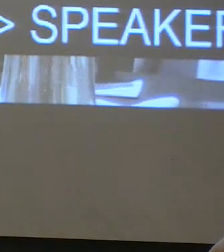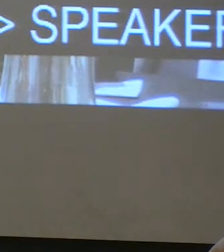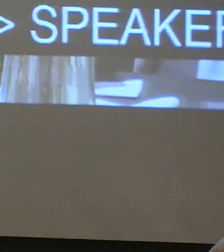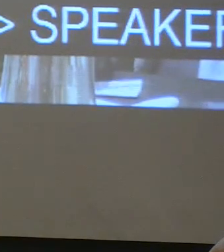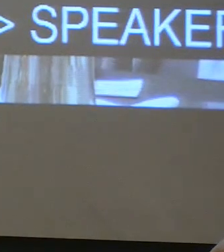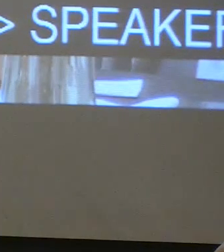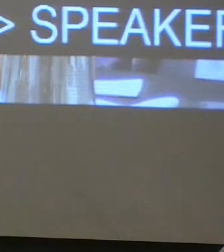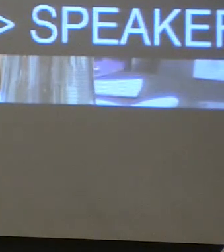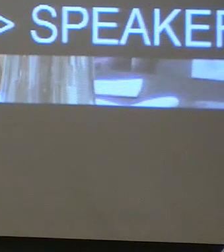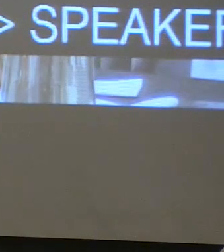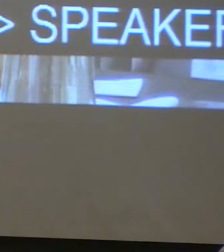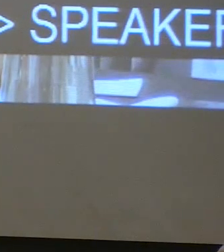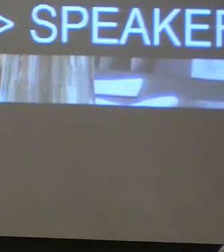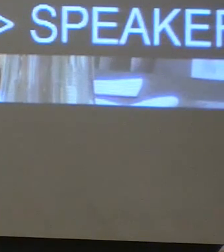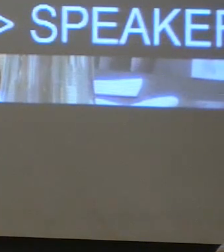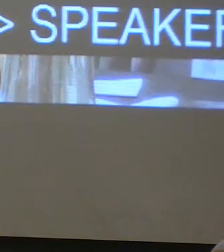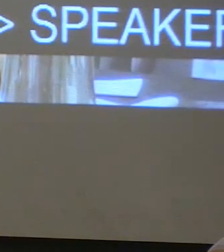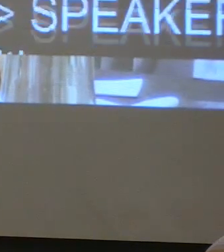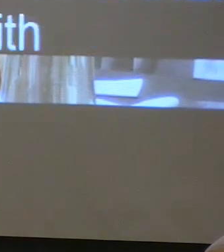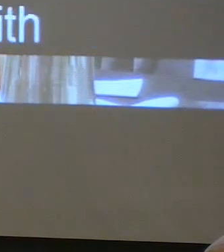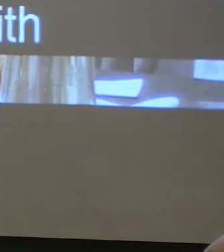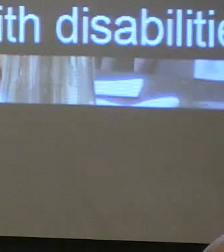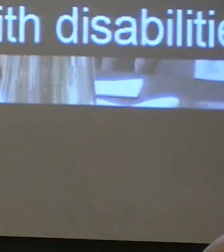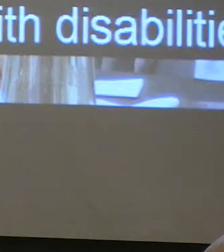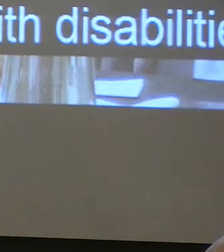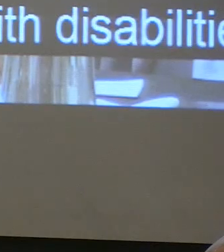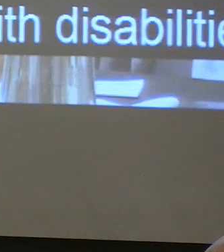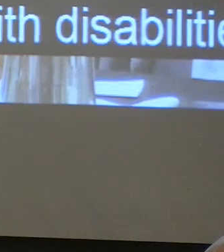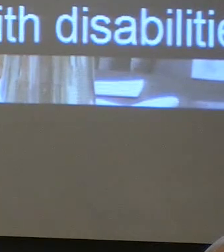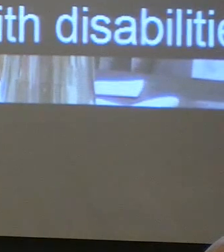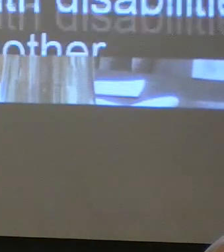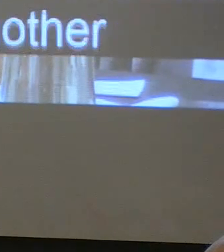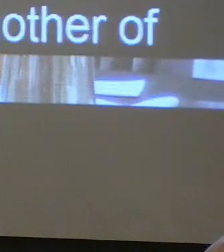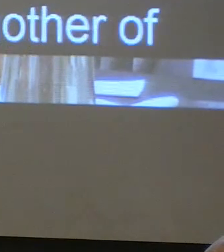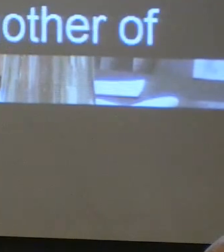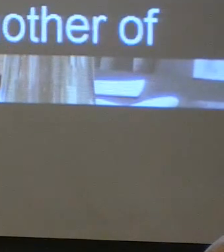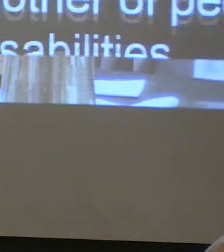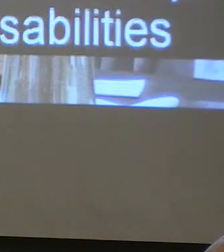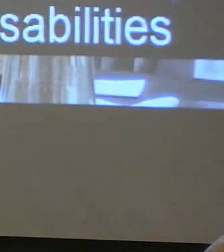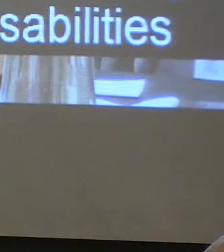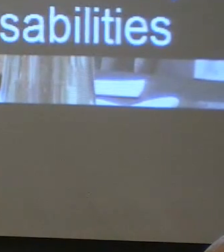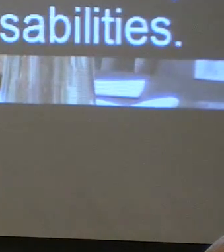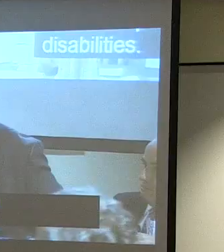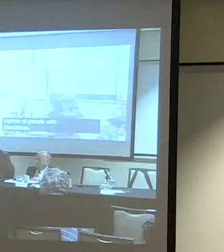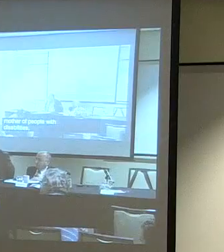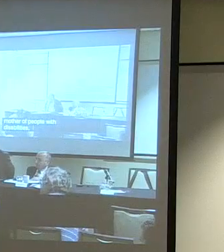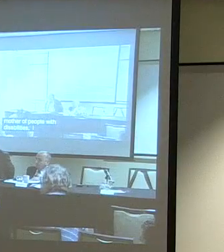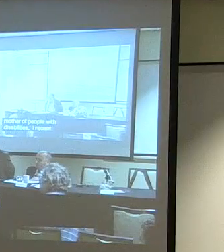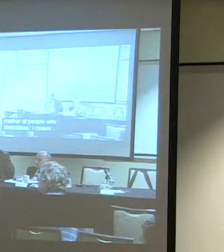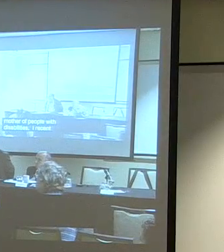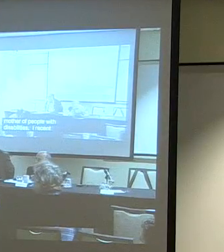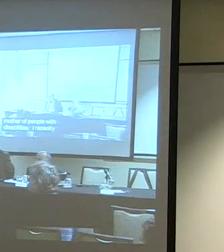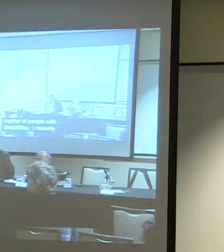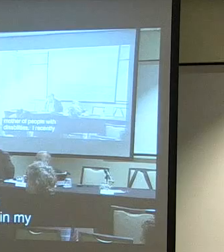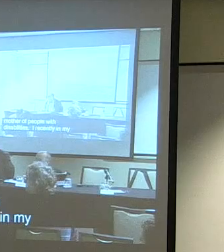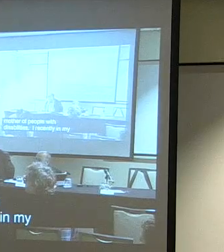I'm a person with disabilities. I'm the mother of people with disabilities. I recently, in my role as